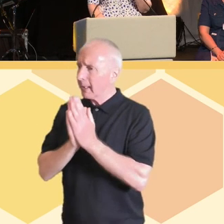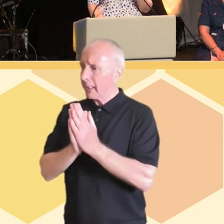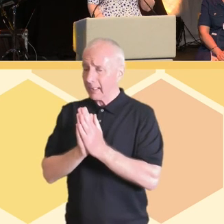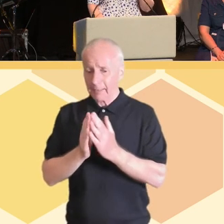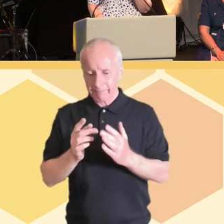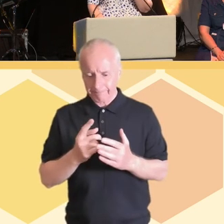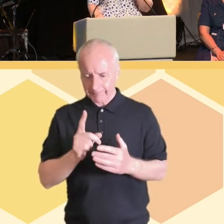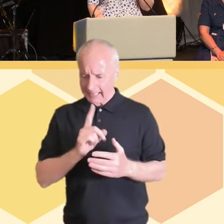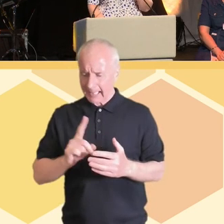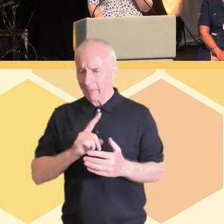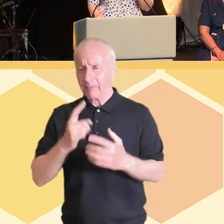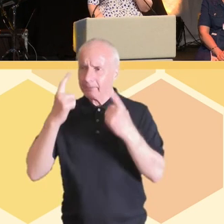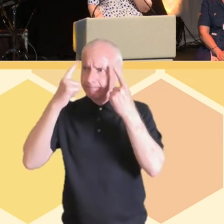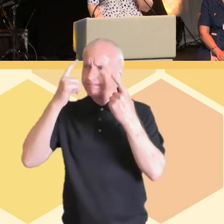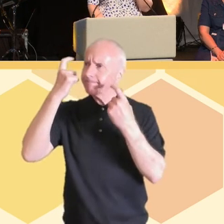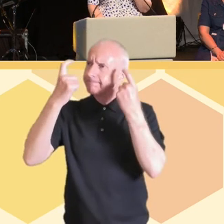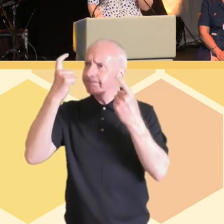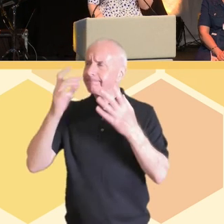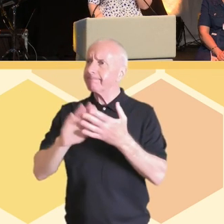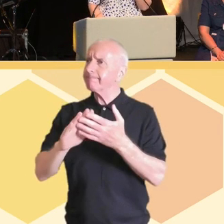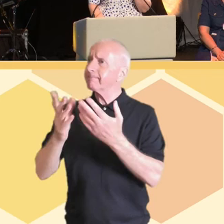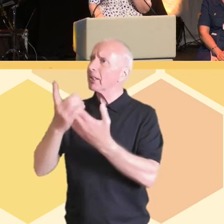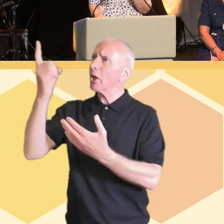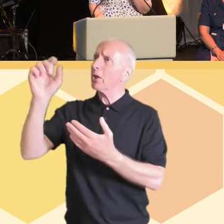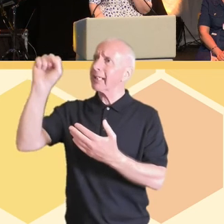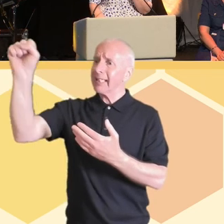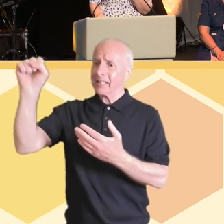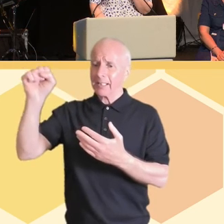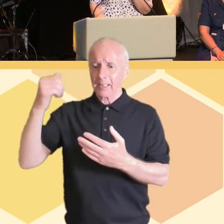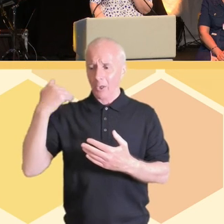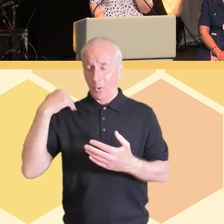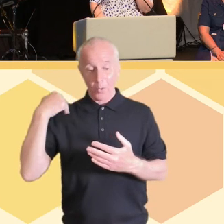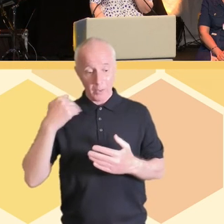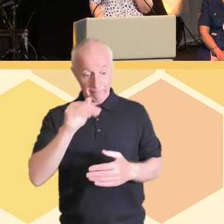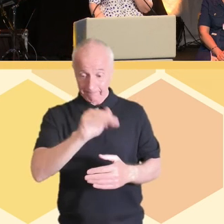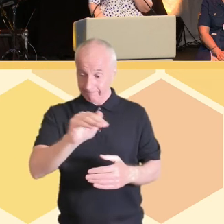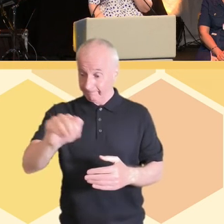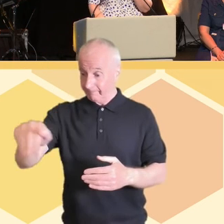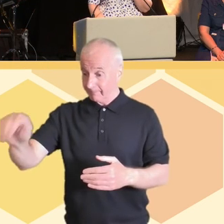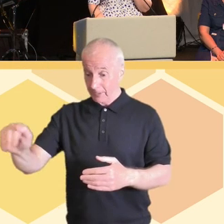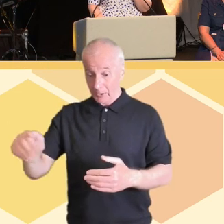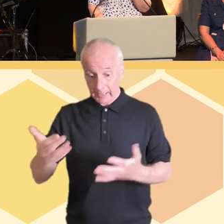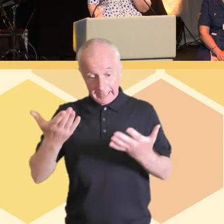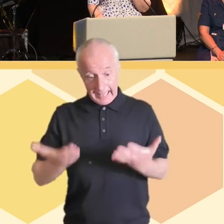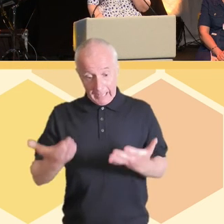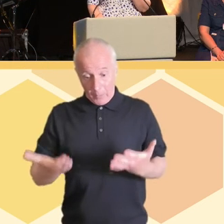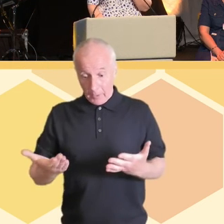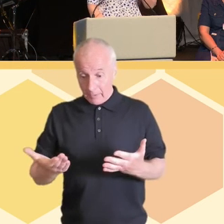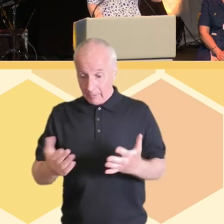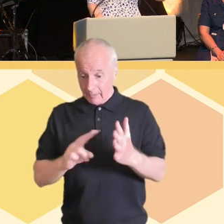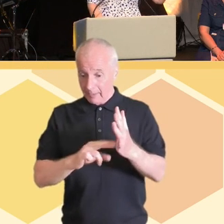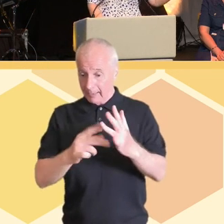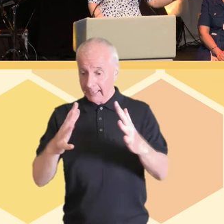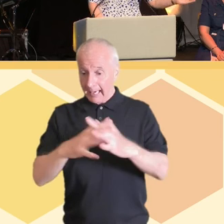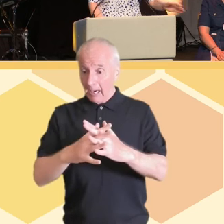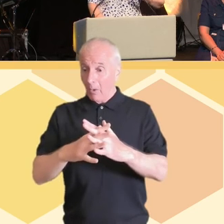question, what is God's call to us now? What is God's call to us now?